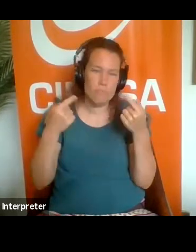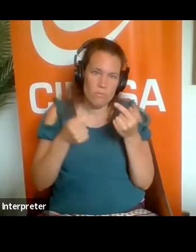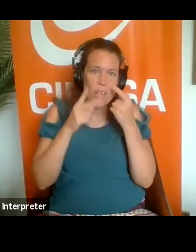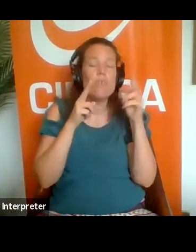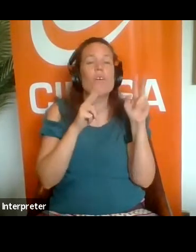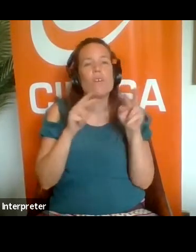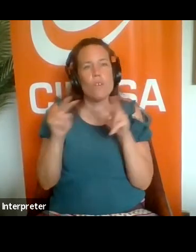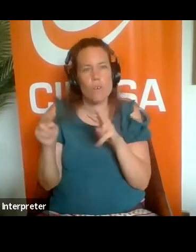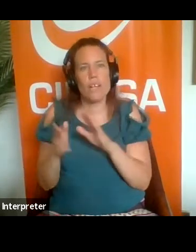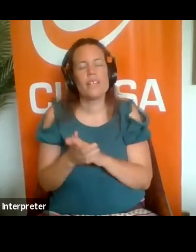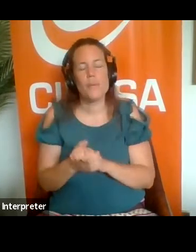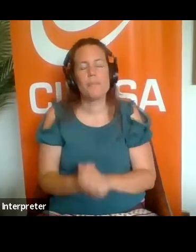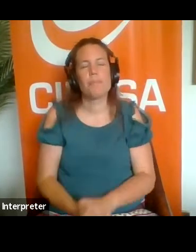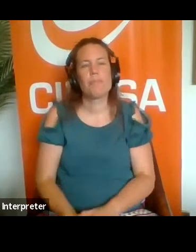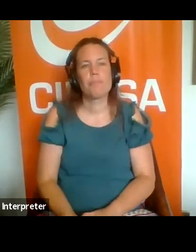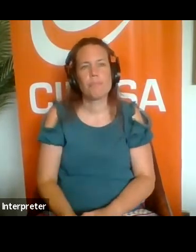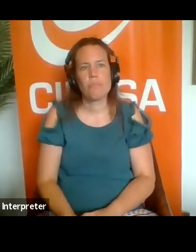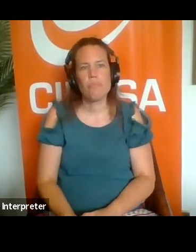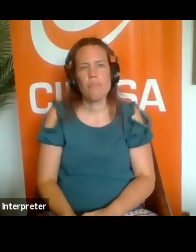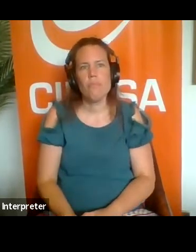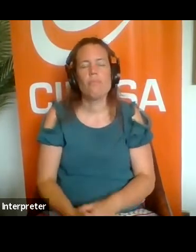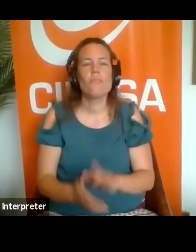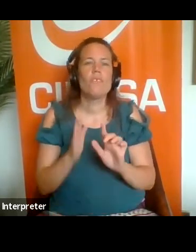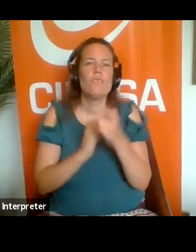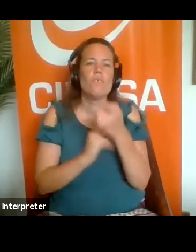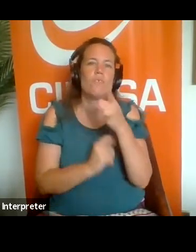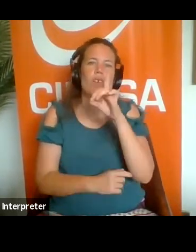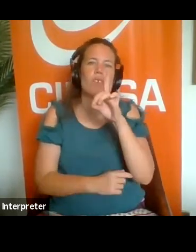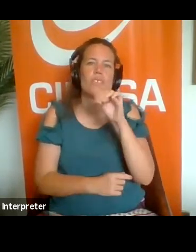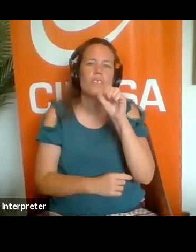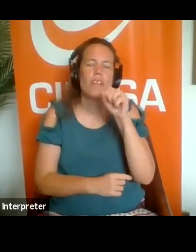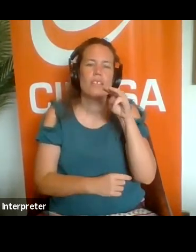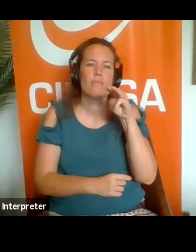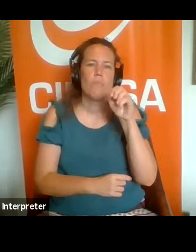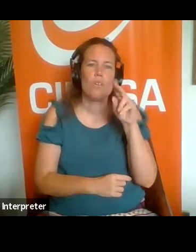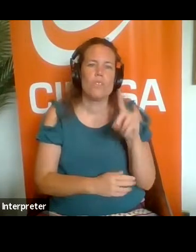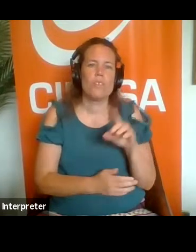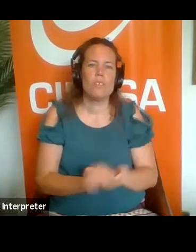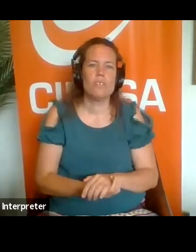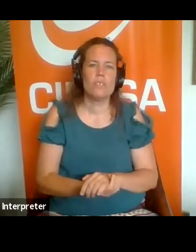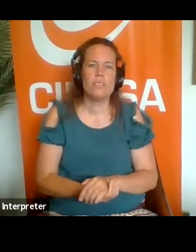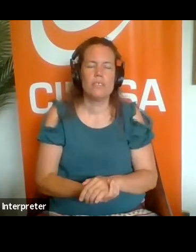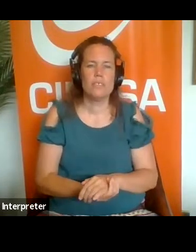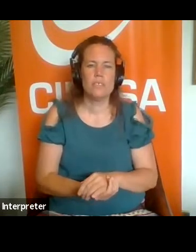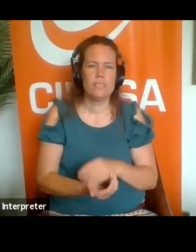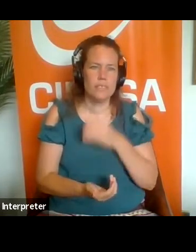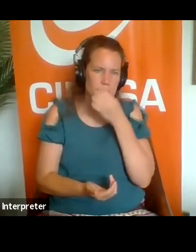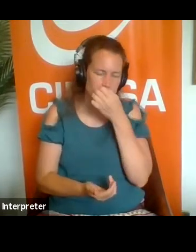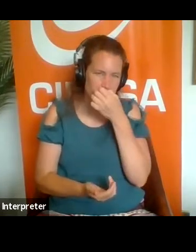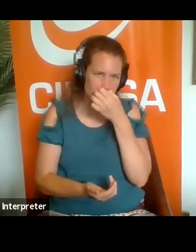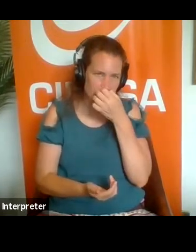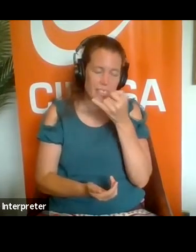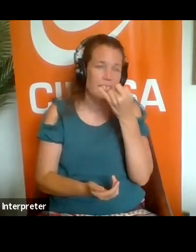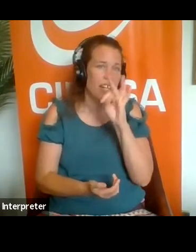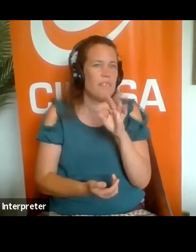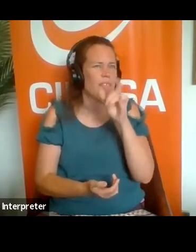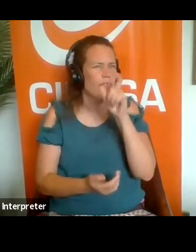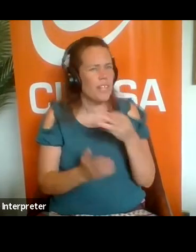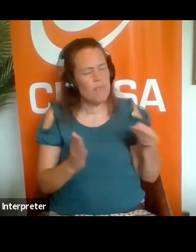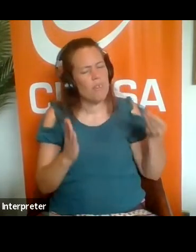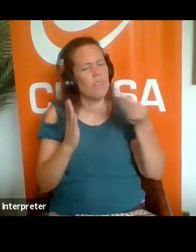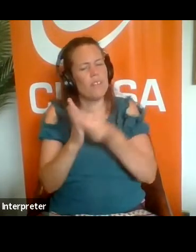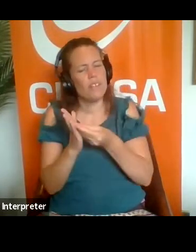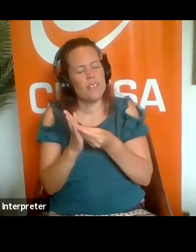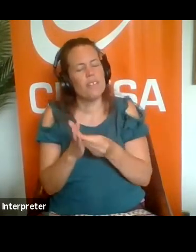recommendations. I'd like to start with Desmond on the recommendations, and if there's anything that you would add to the list that was shared